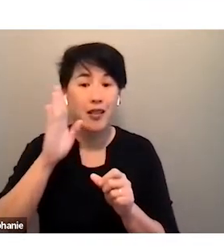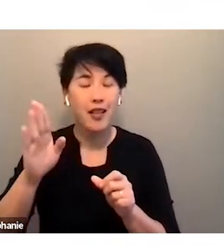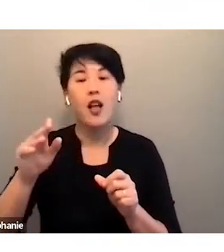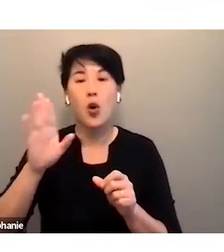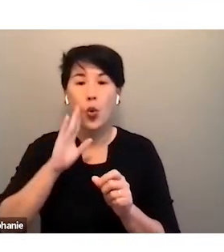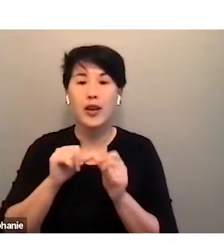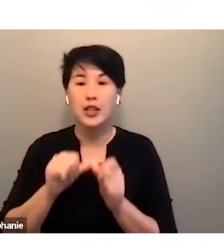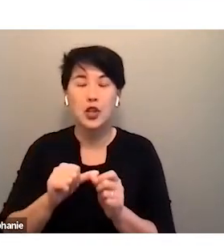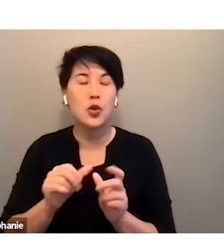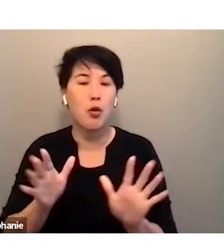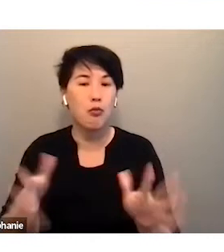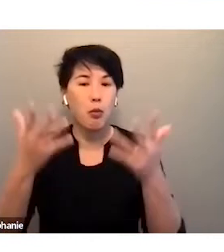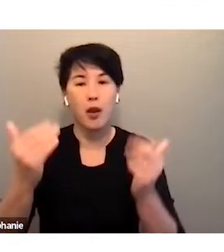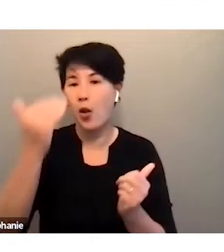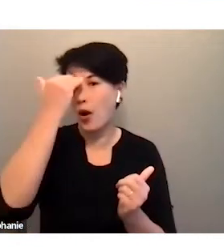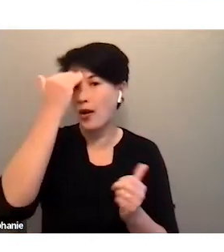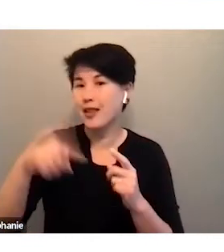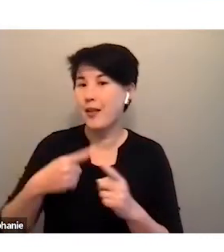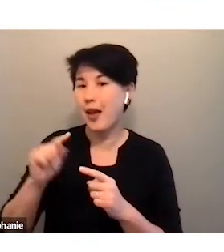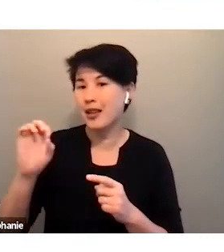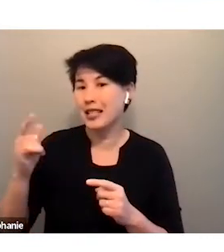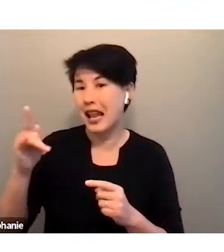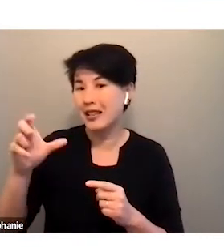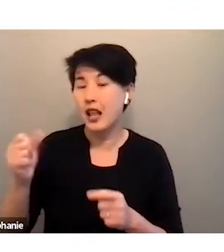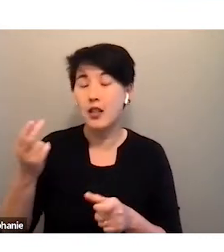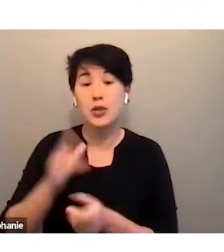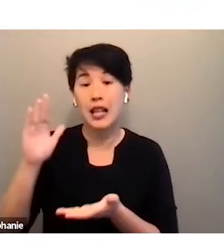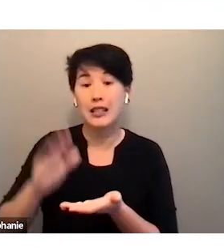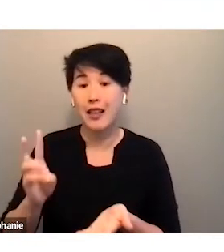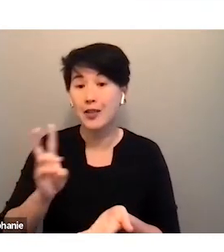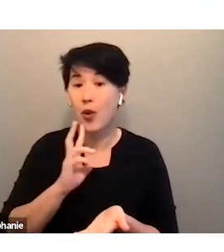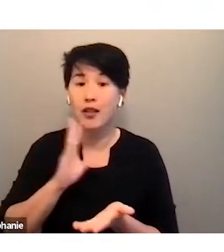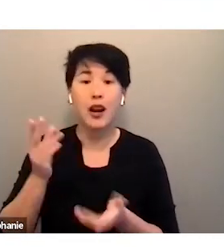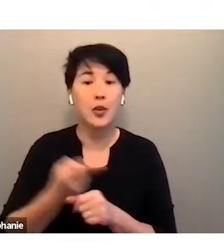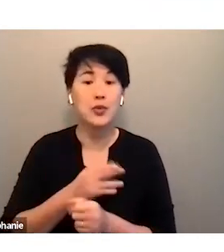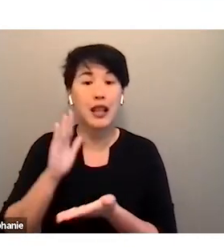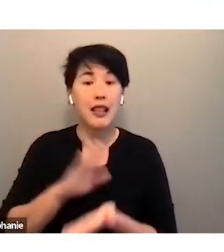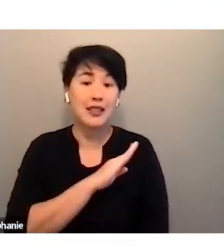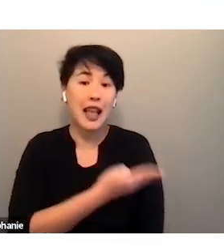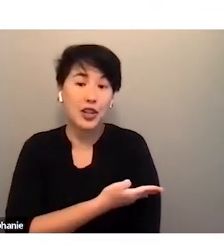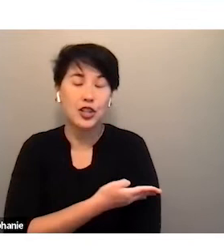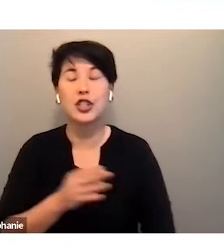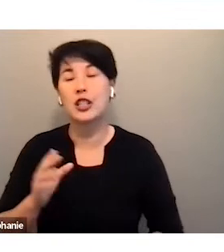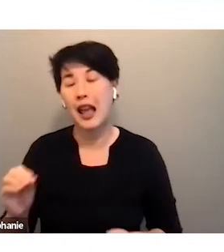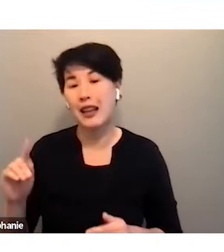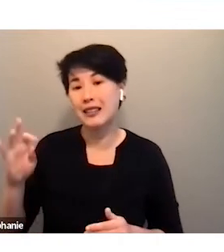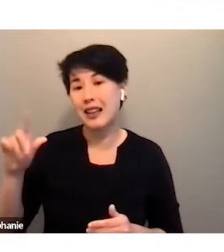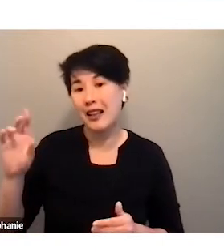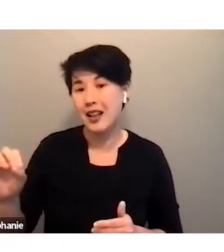growing awareness to buy textile that uses less water and energy, and go for a textile product that's